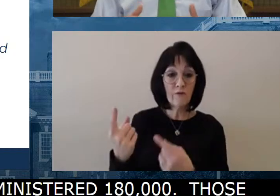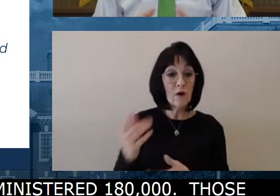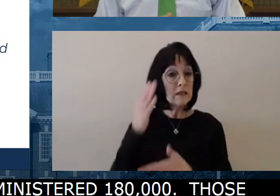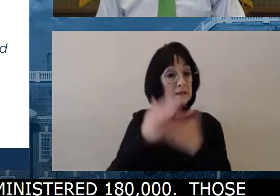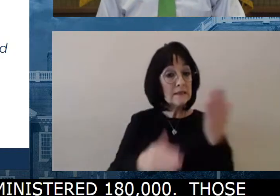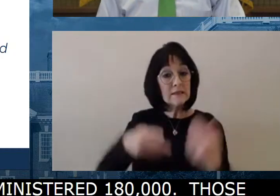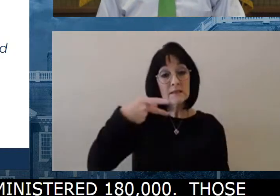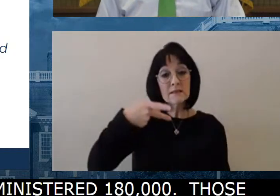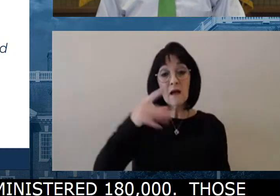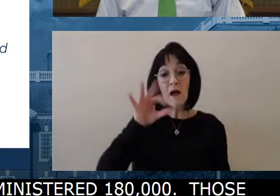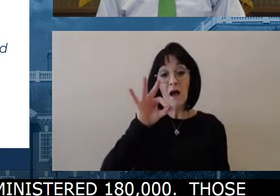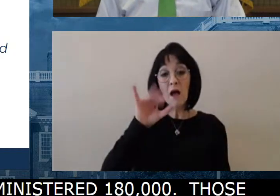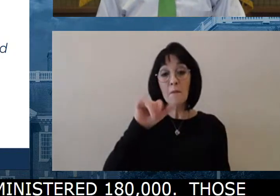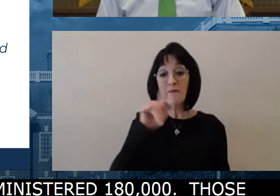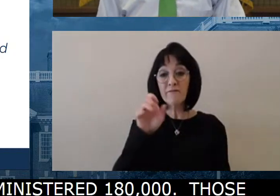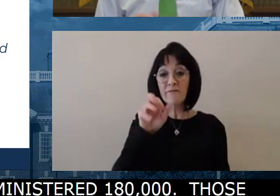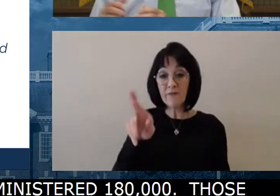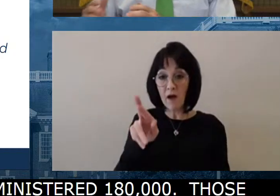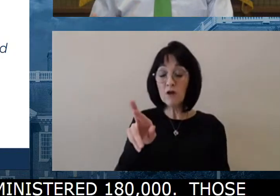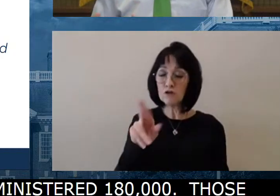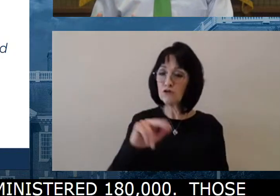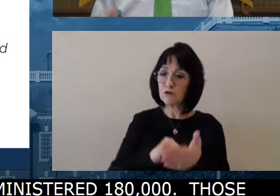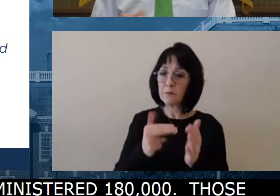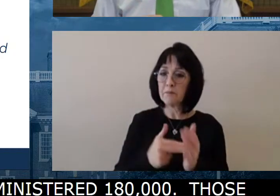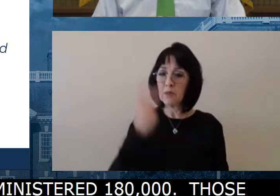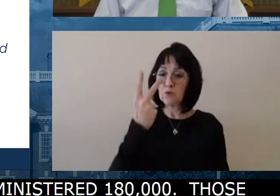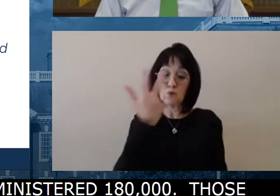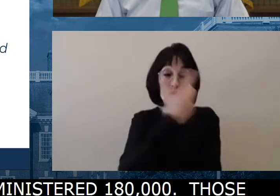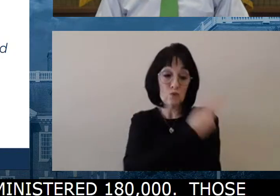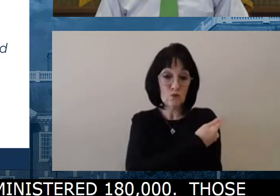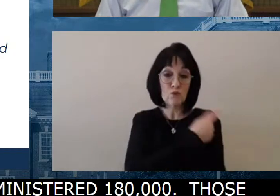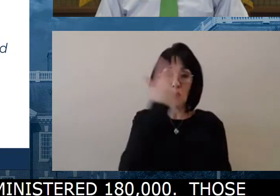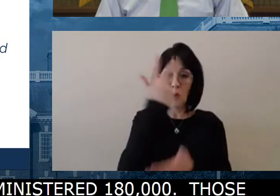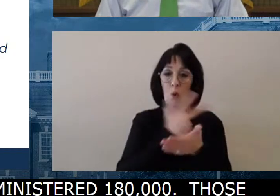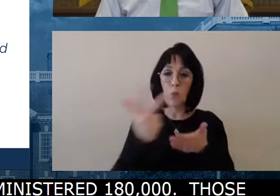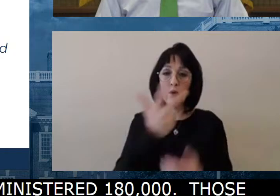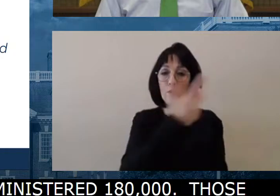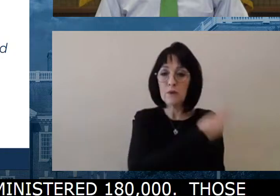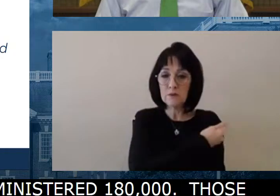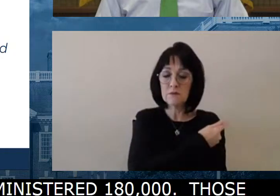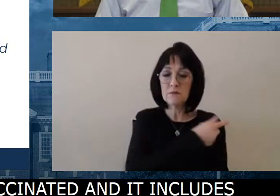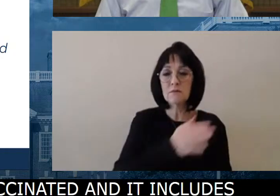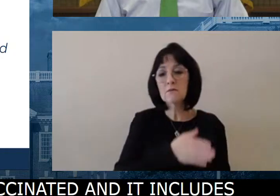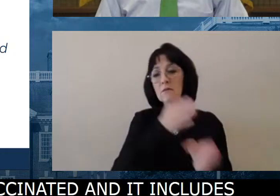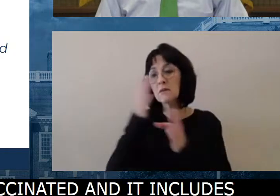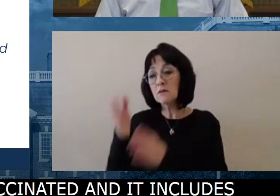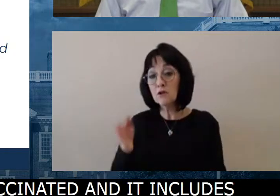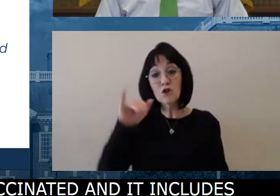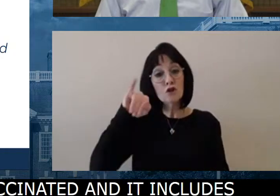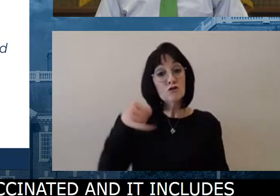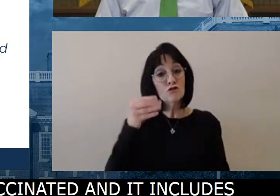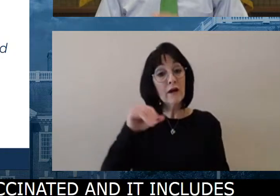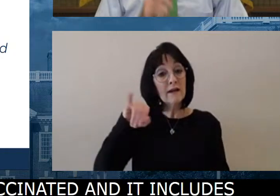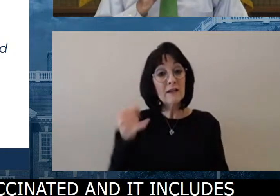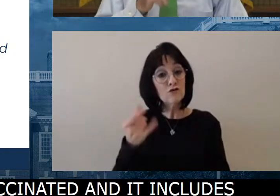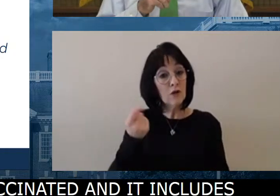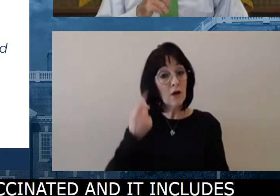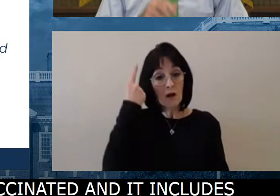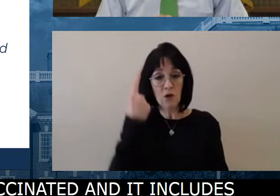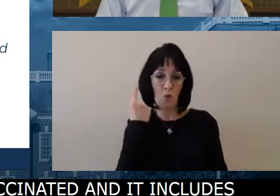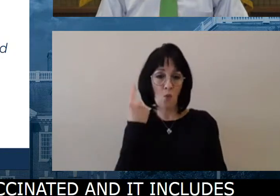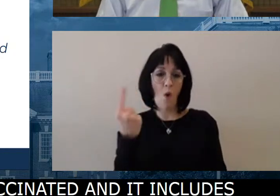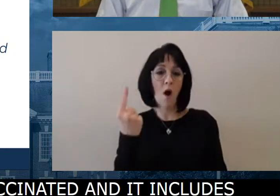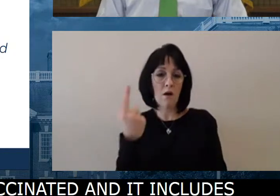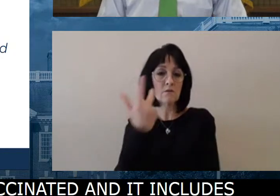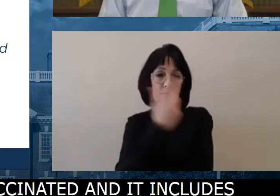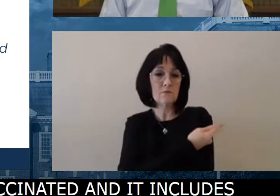dose before they're fully vaccinated, and then someone who would get a Johnson & Johnson one dose only. This is the